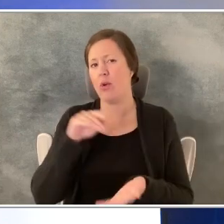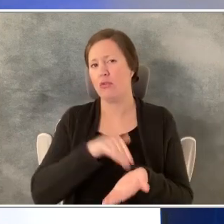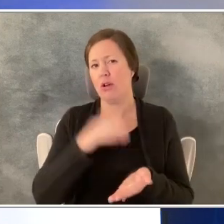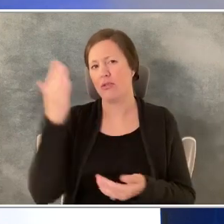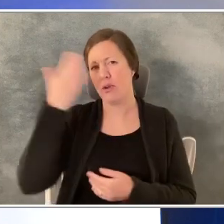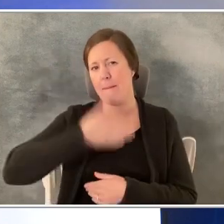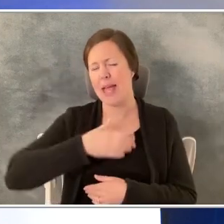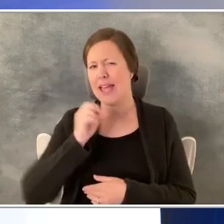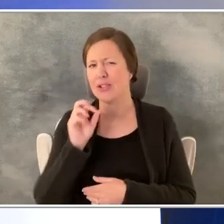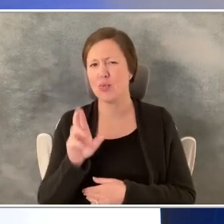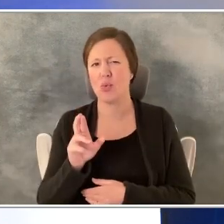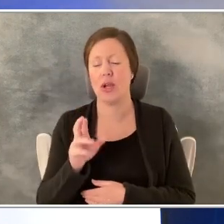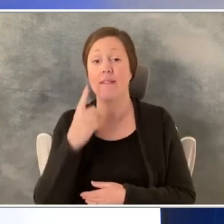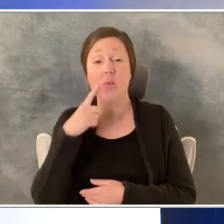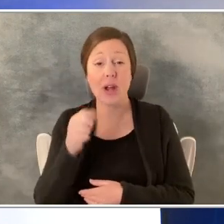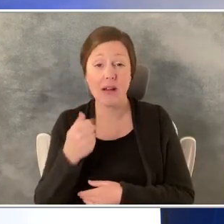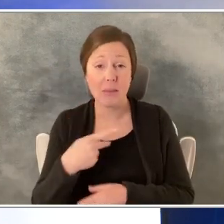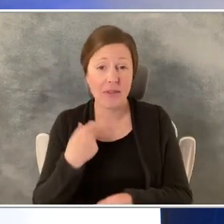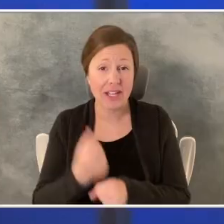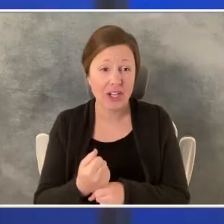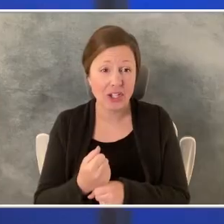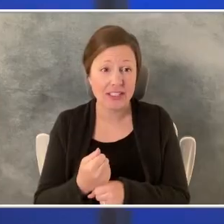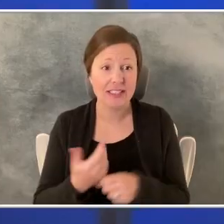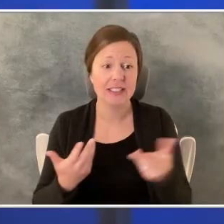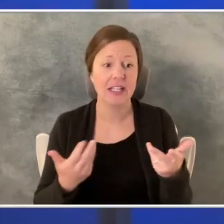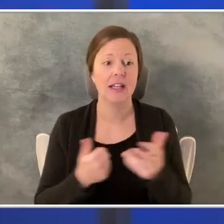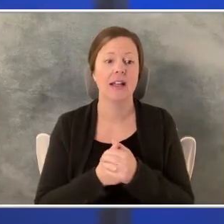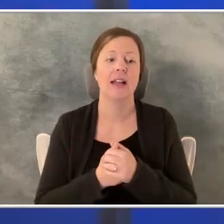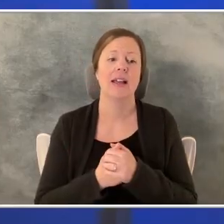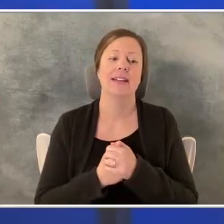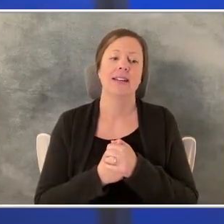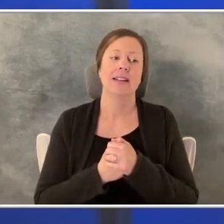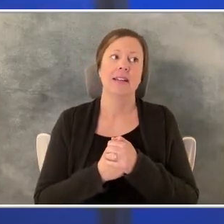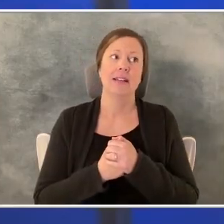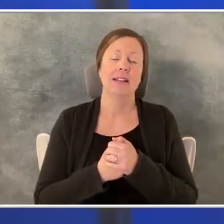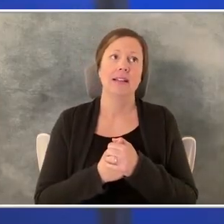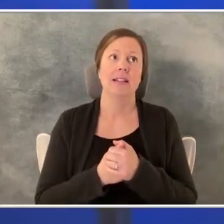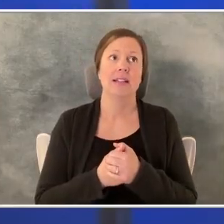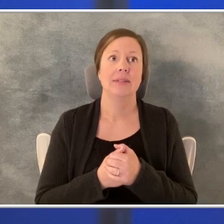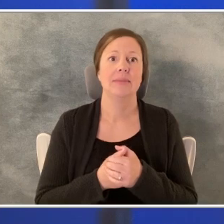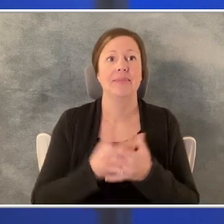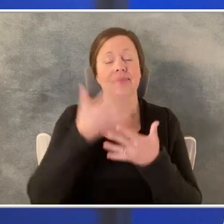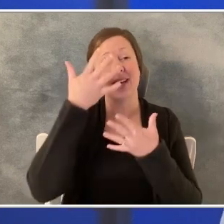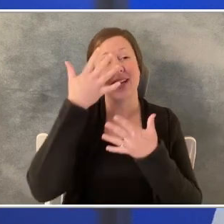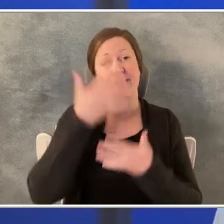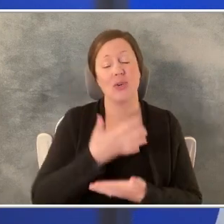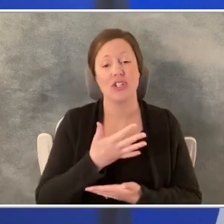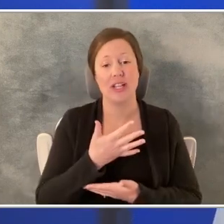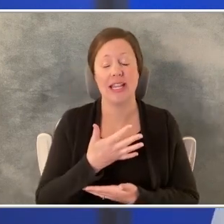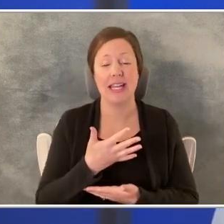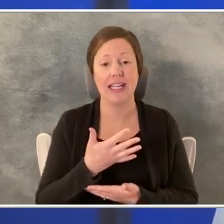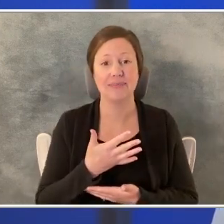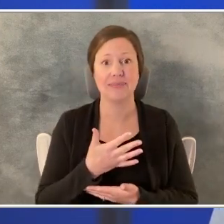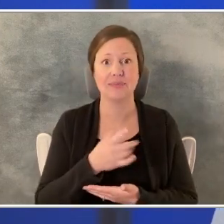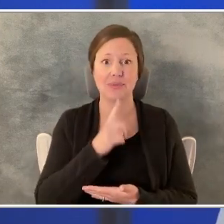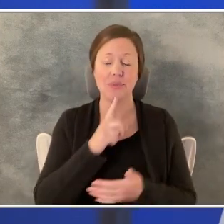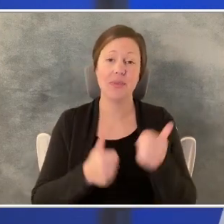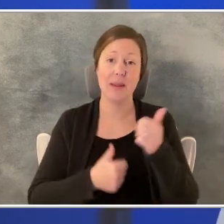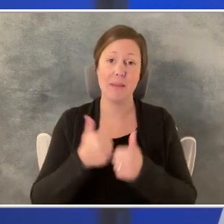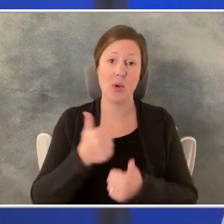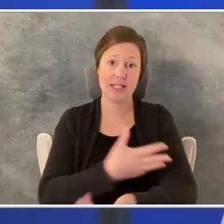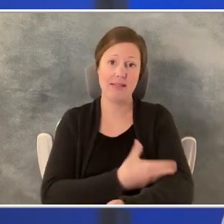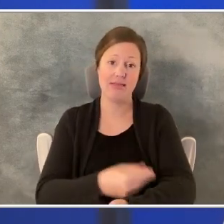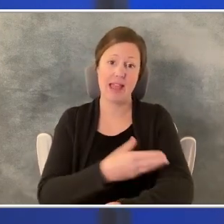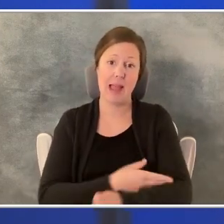couple of years? I mean, unfortunately, towards Chris's point, most labs use this reference standard